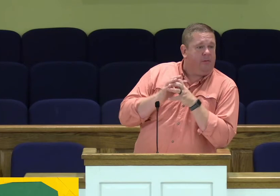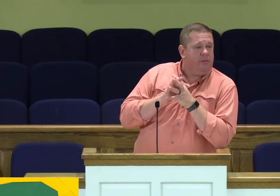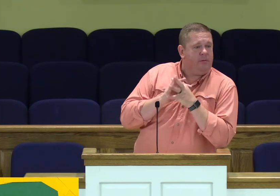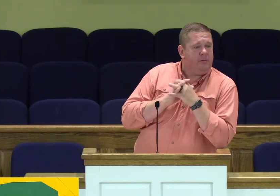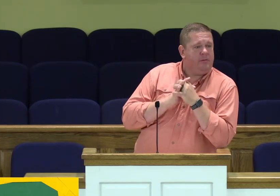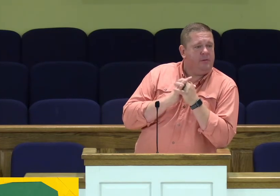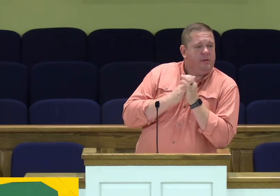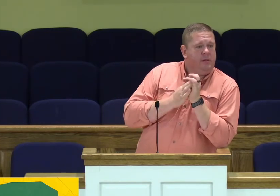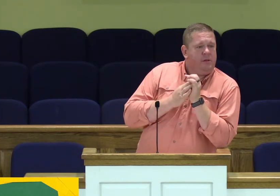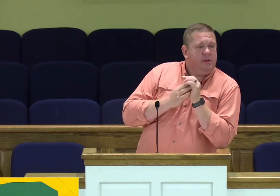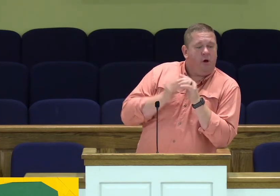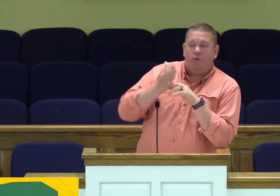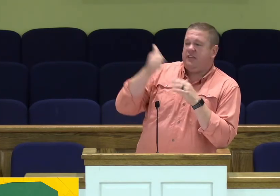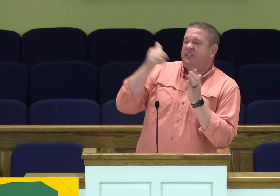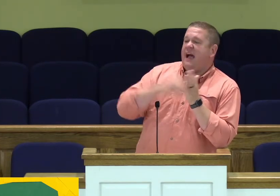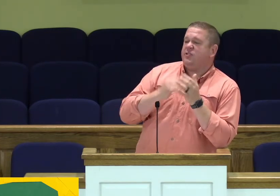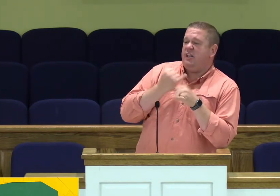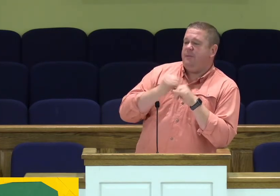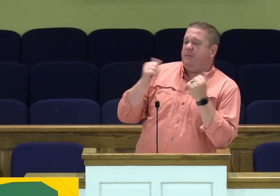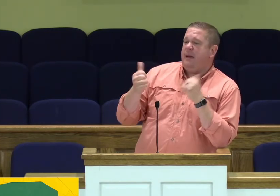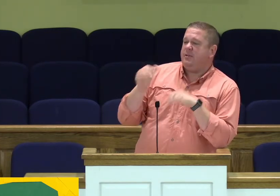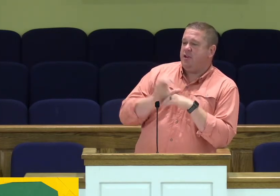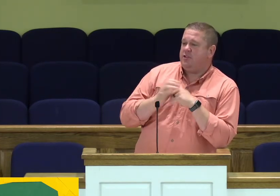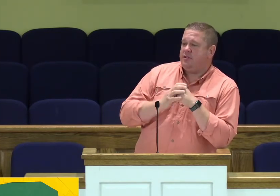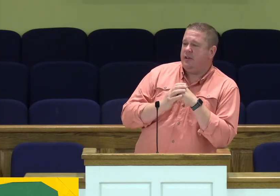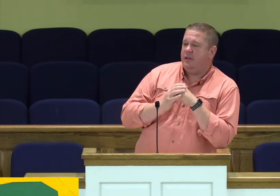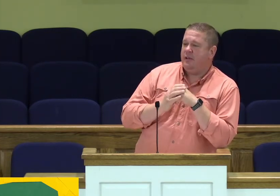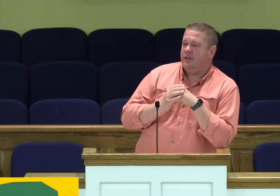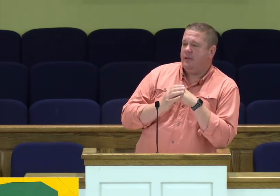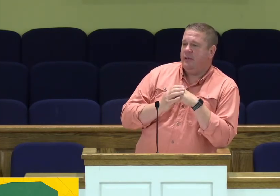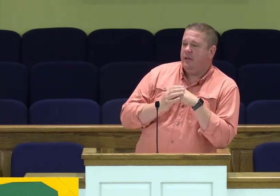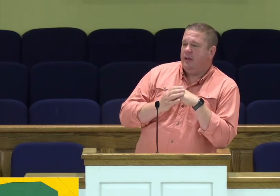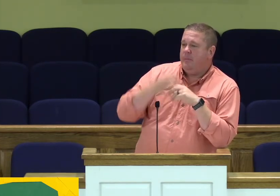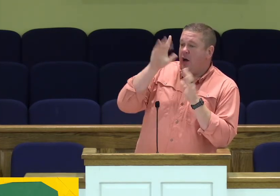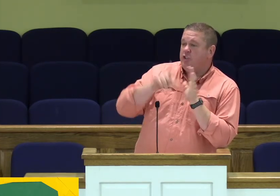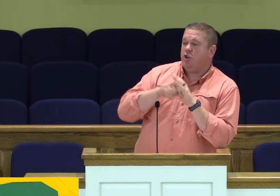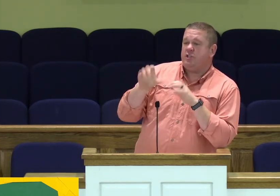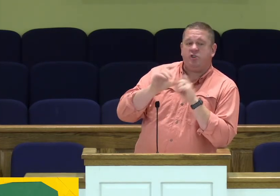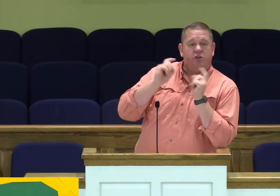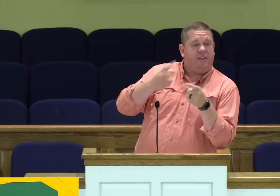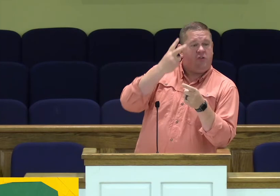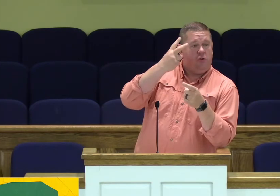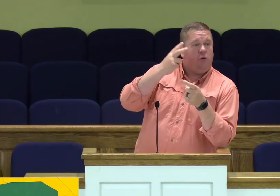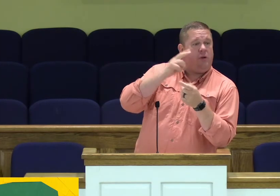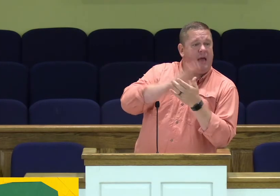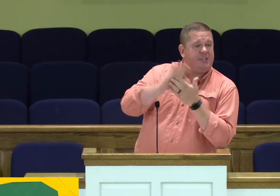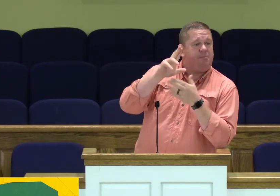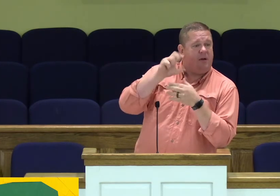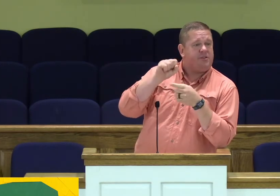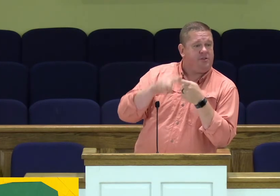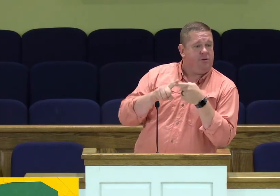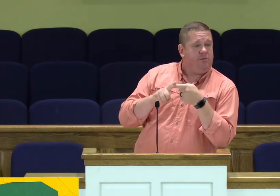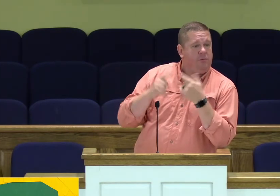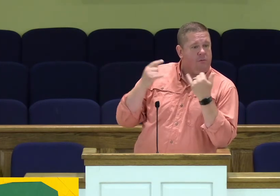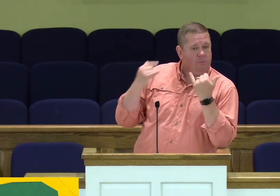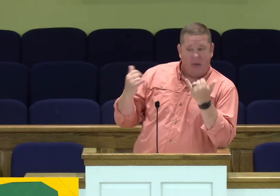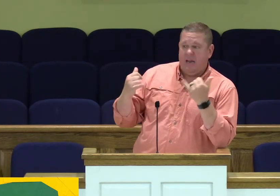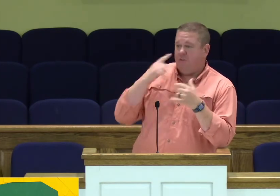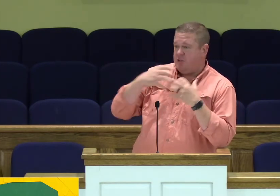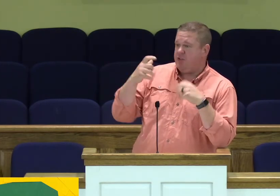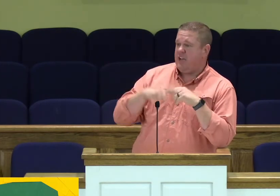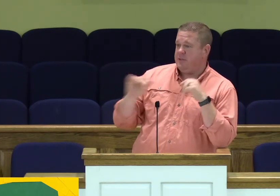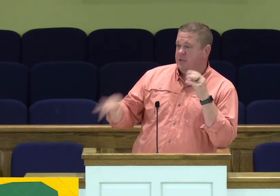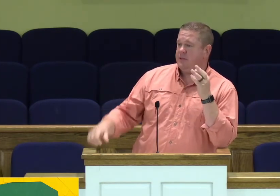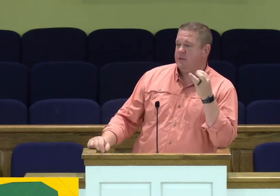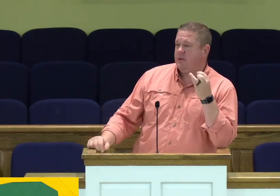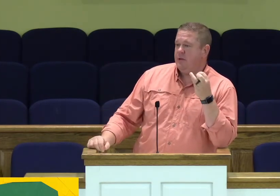people. Over 10,000 independent Baptist churches. But God chose this church to give two nice buses to right now